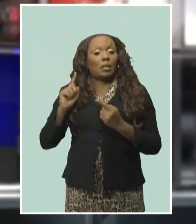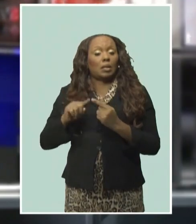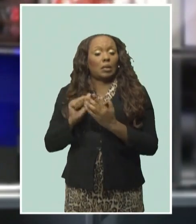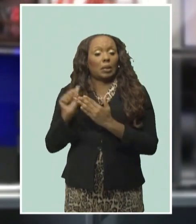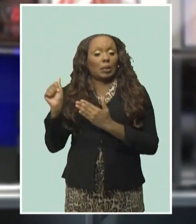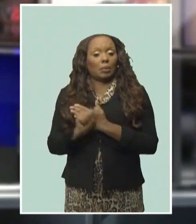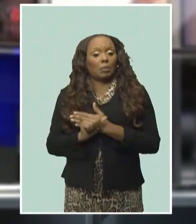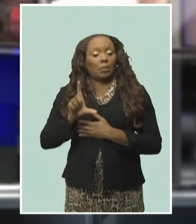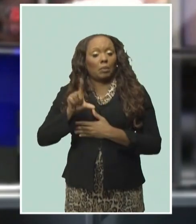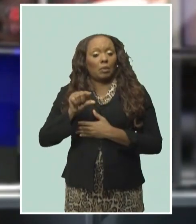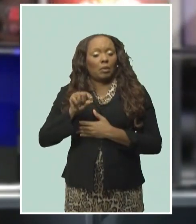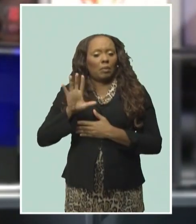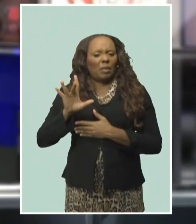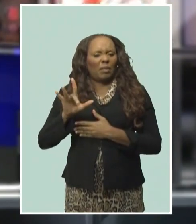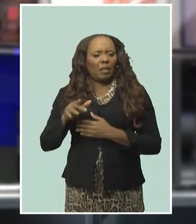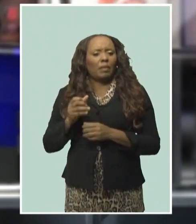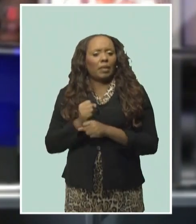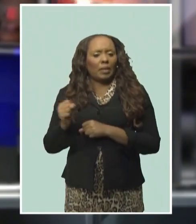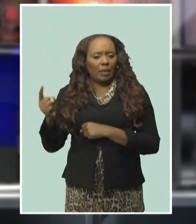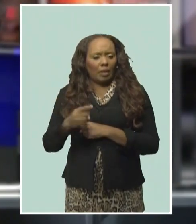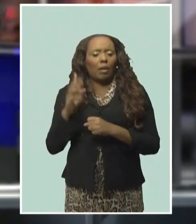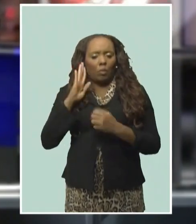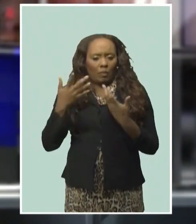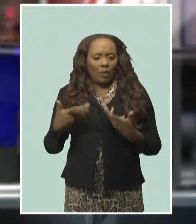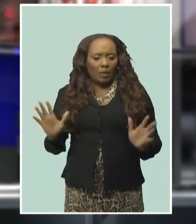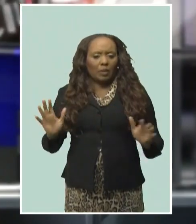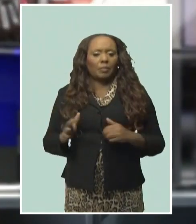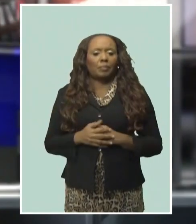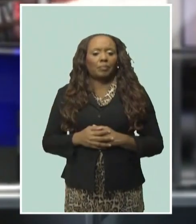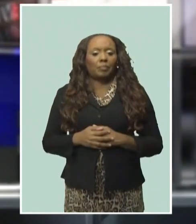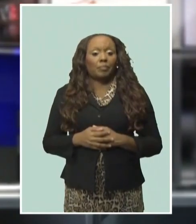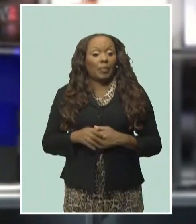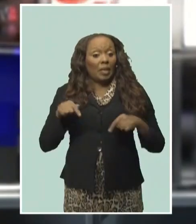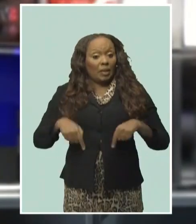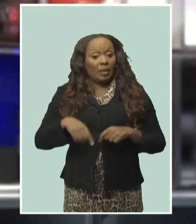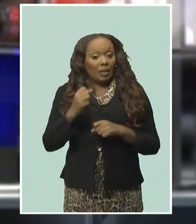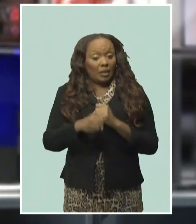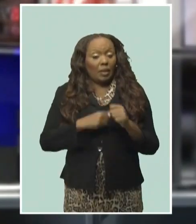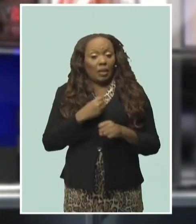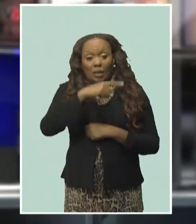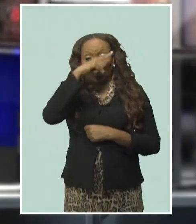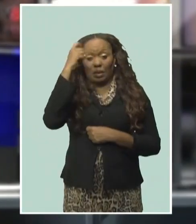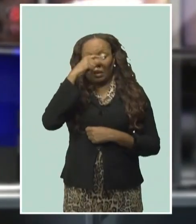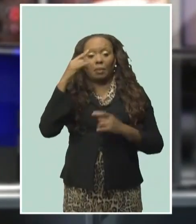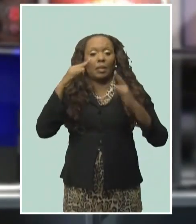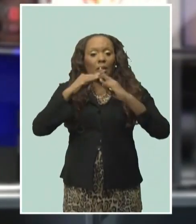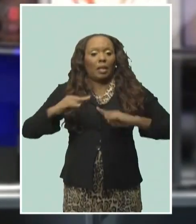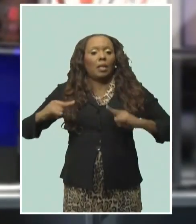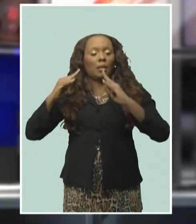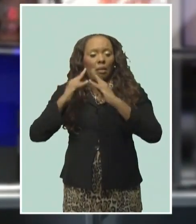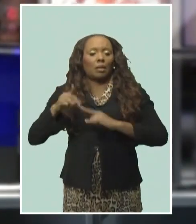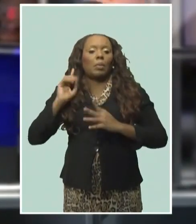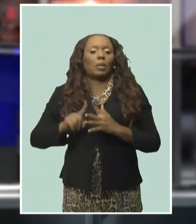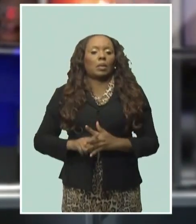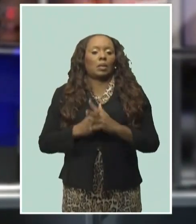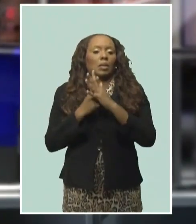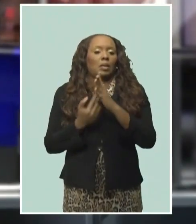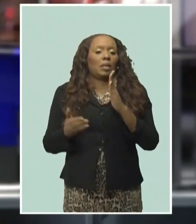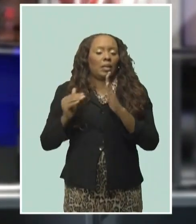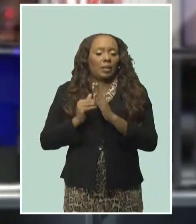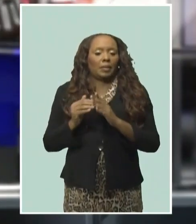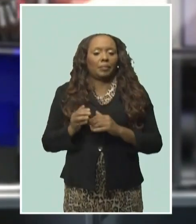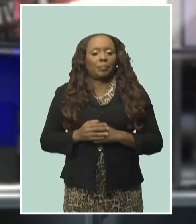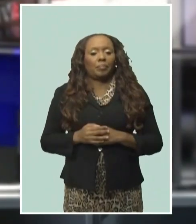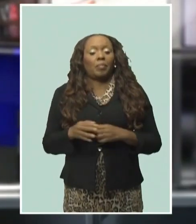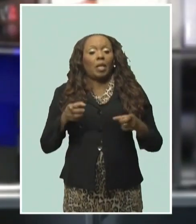It was also revealed that government summer camps will be returning this year to cater for thousands of students. Director of Youth Affairs